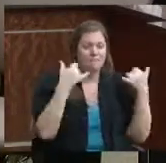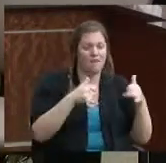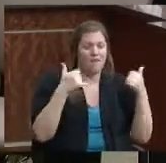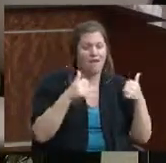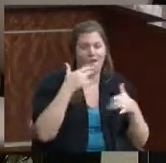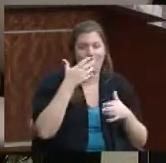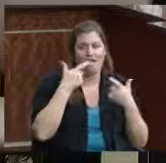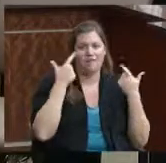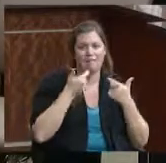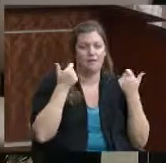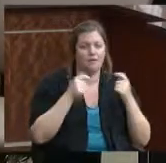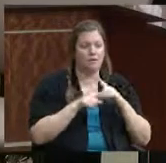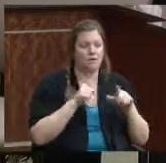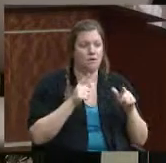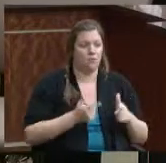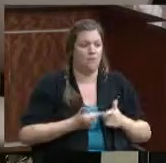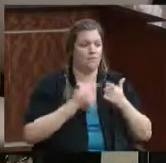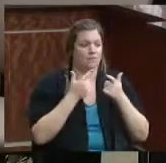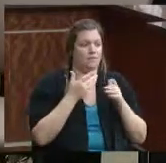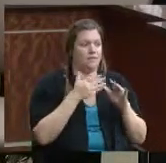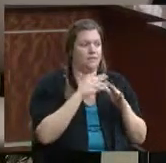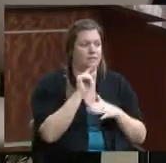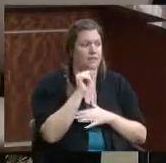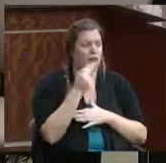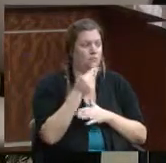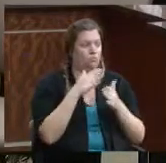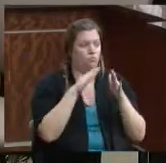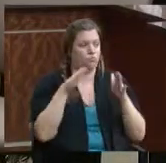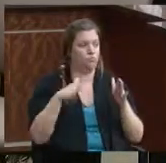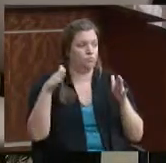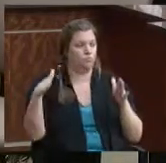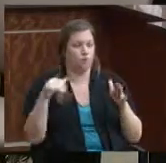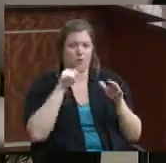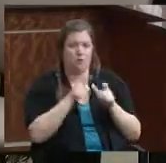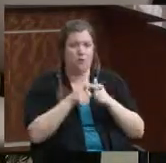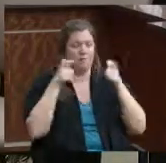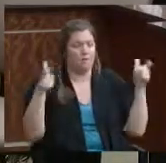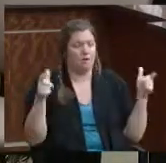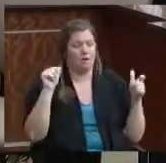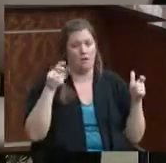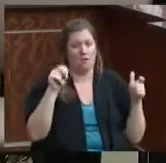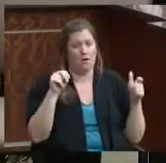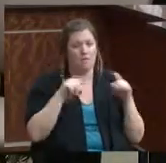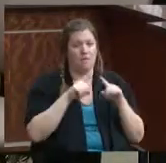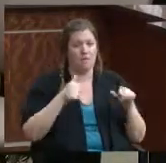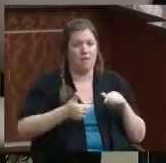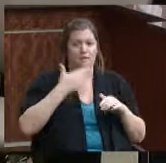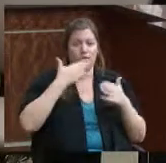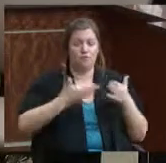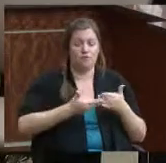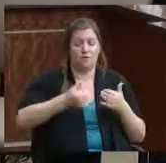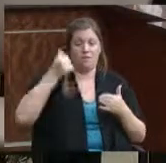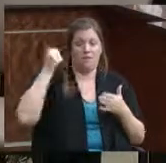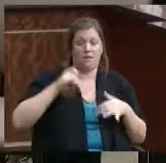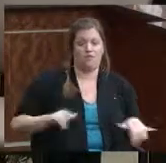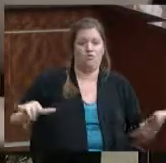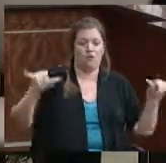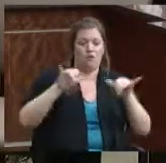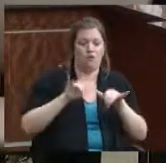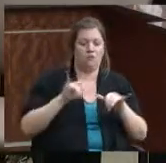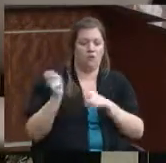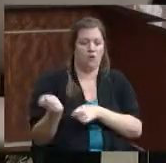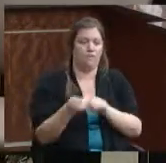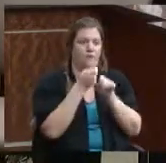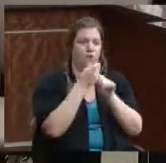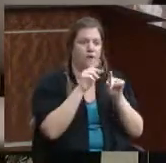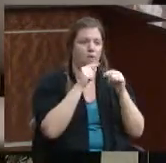and laughing. We live in townhomes, so we don't really have big lawns, but we have a great backyard. The golf course has